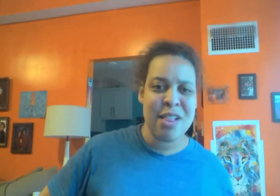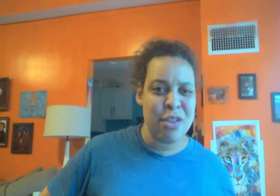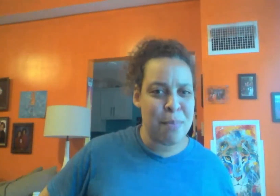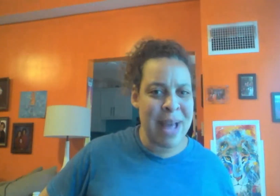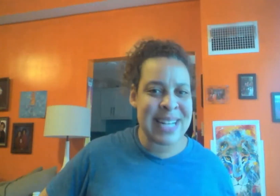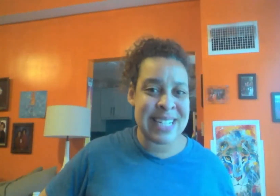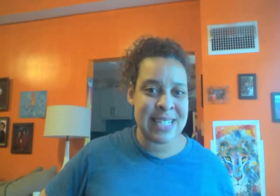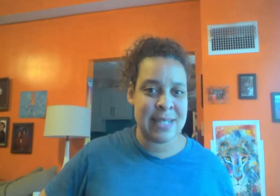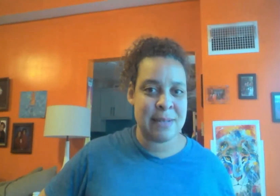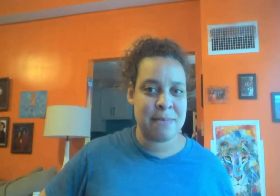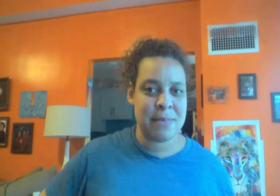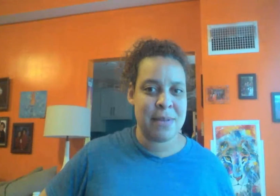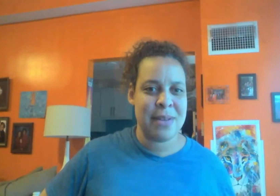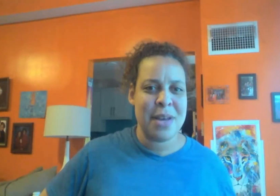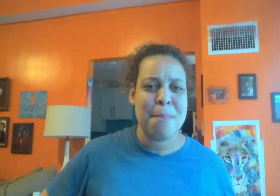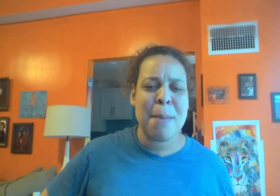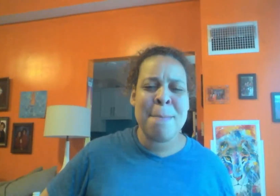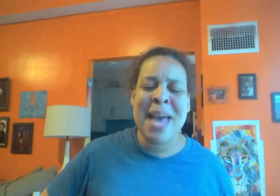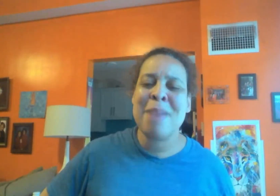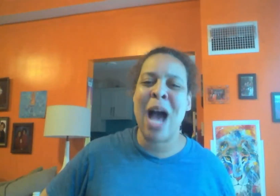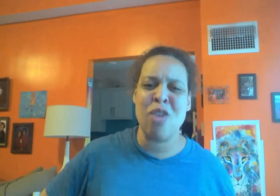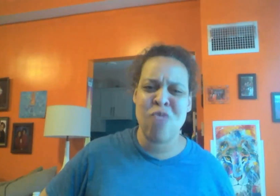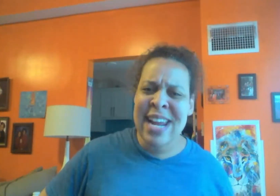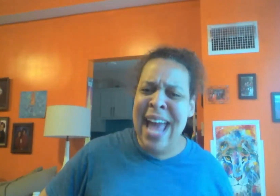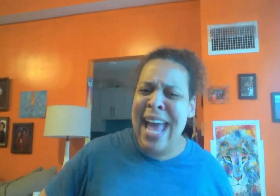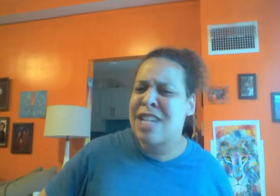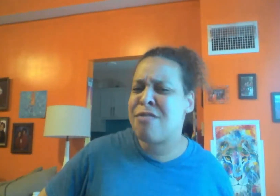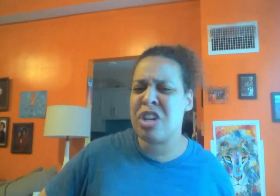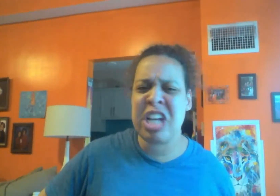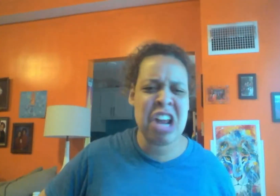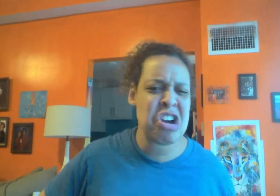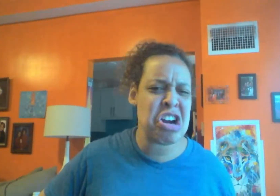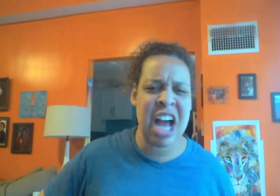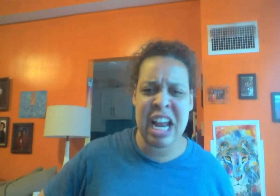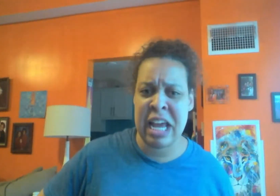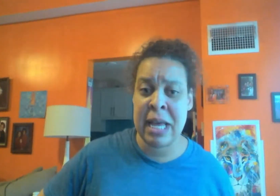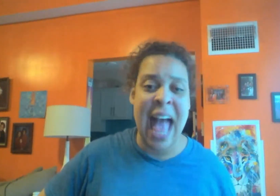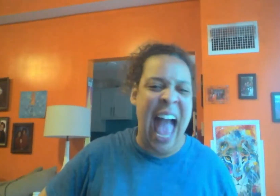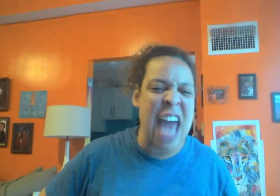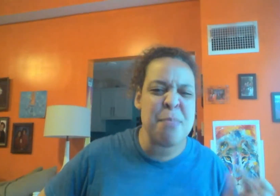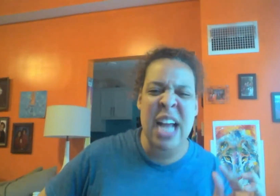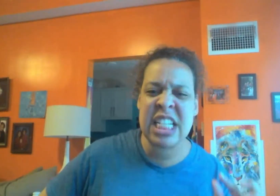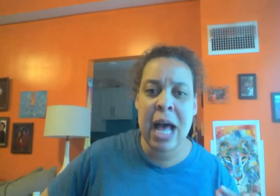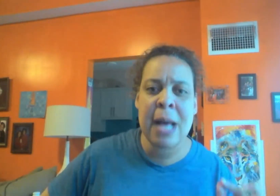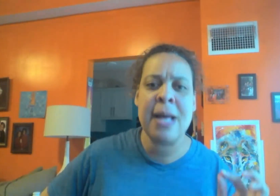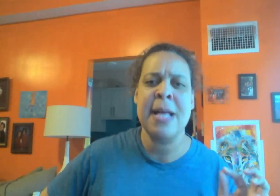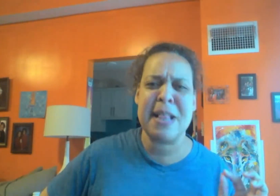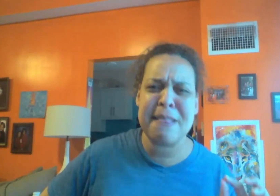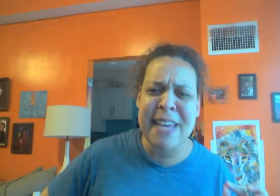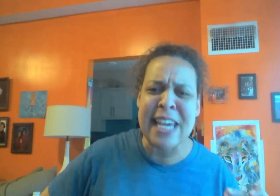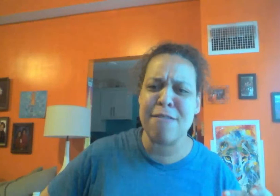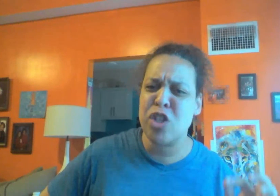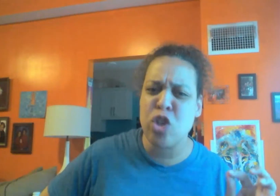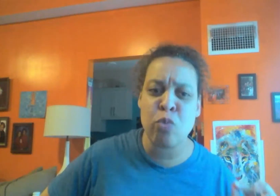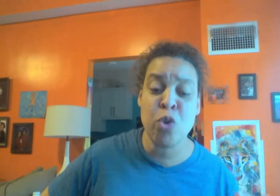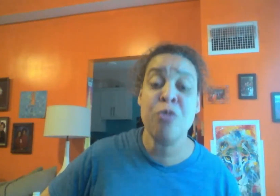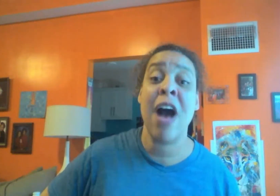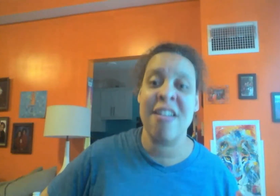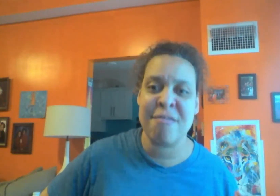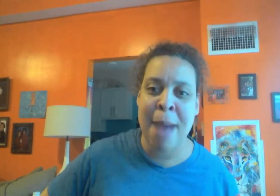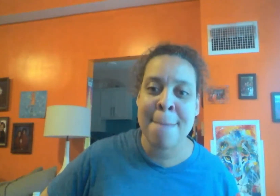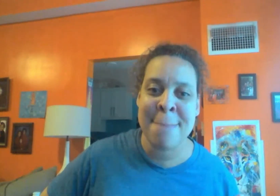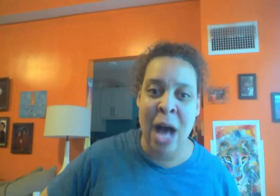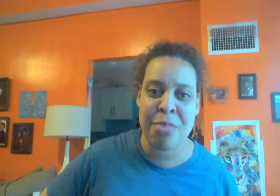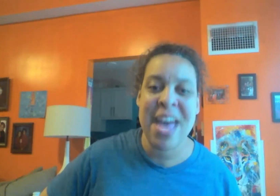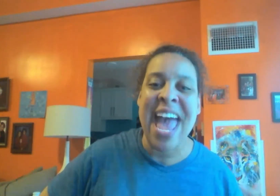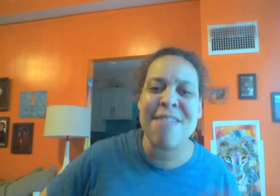repel the repentant. But may my right hand forget her cunning and my tongue cleave to the roof